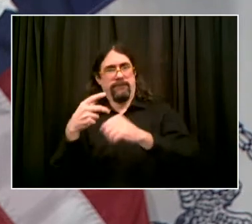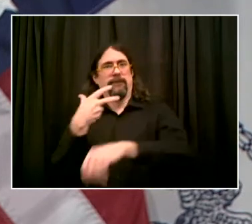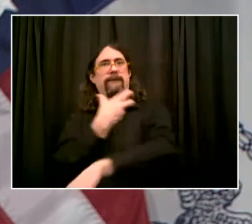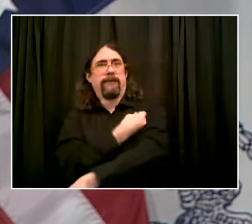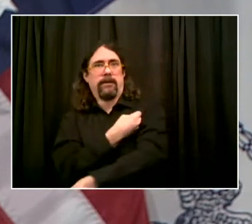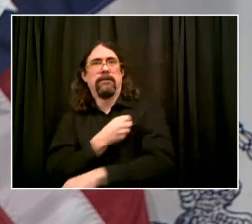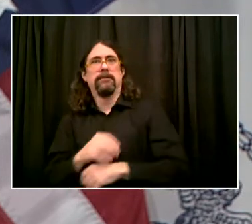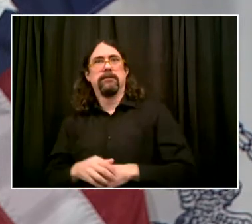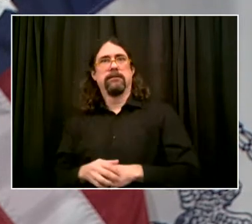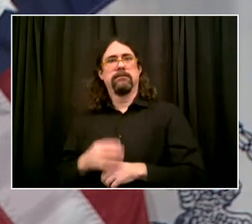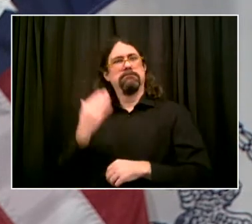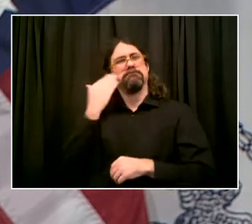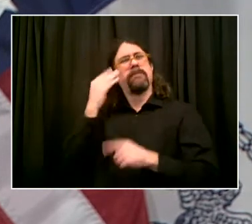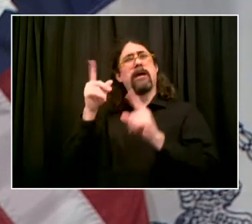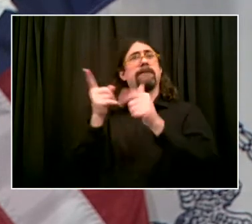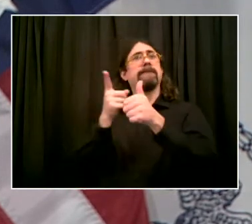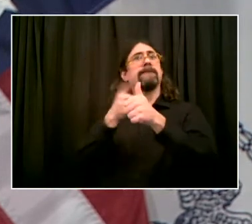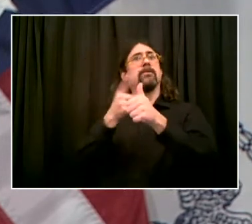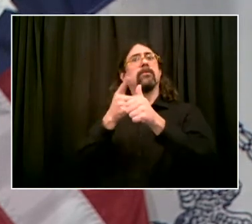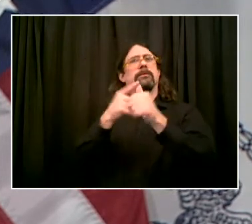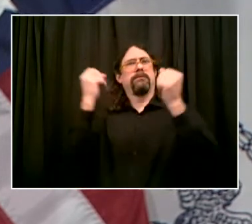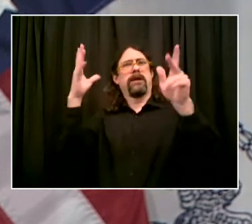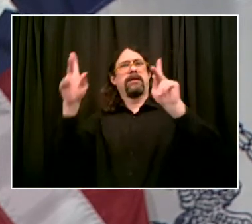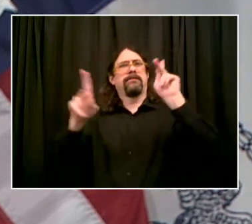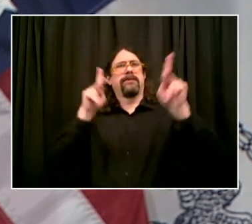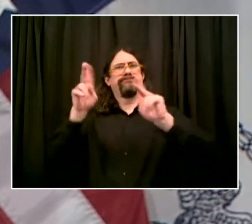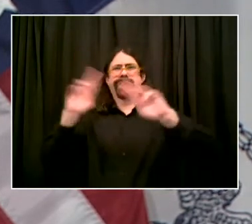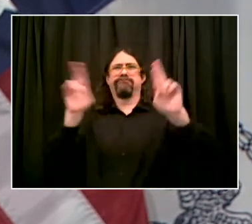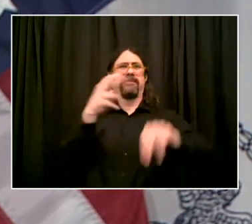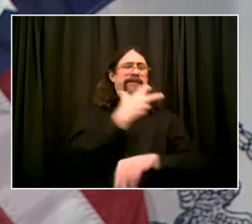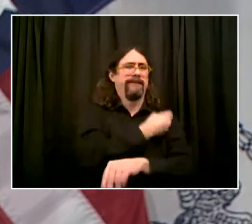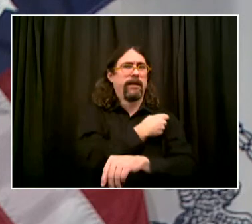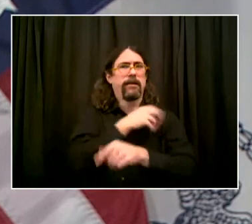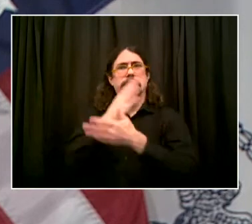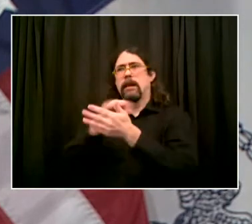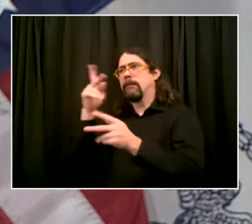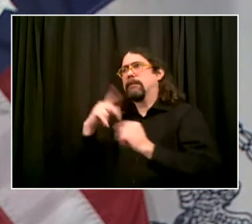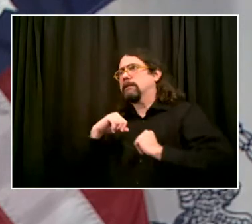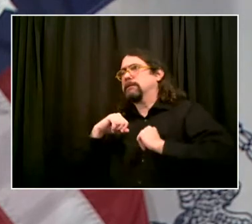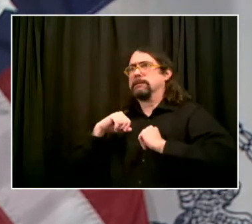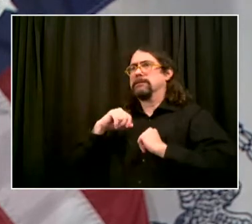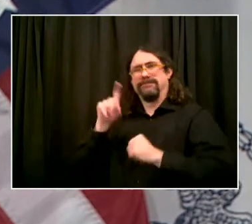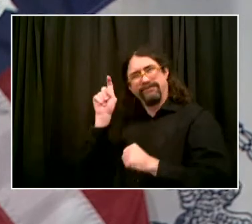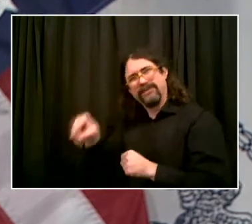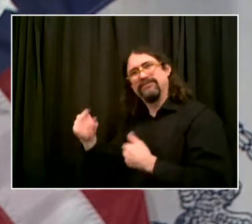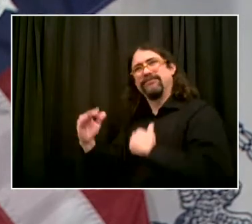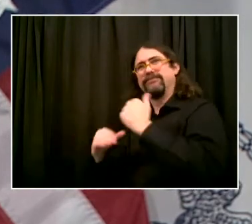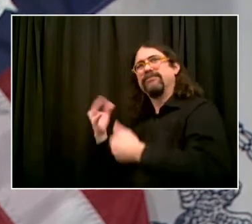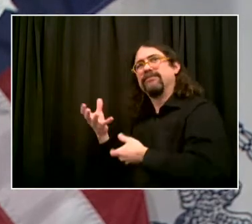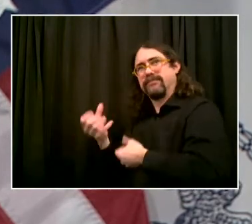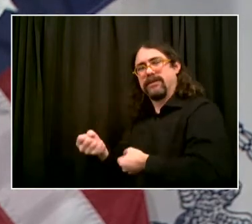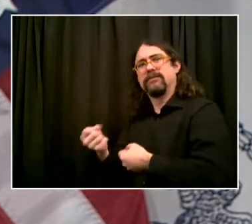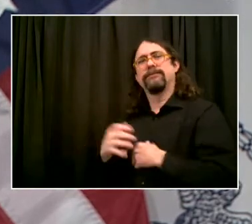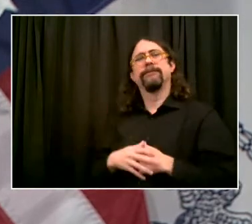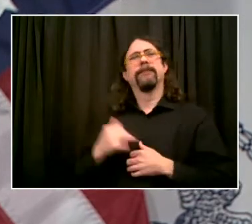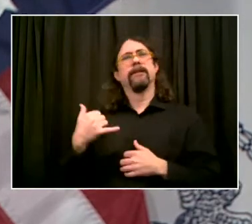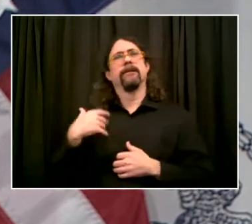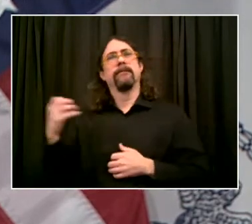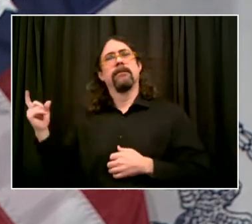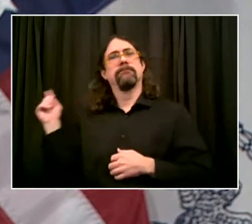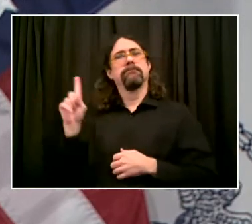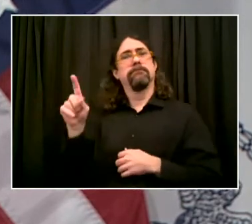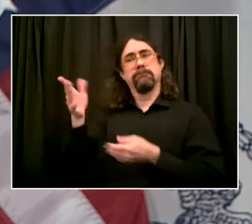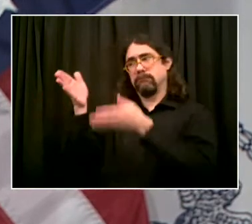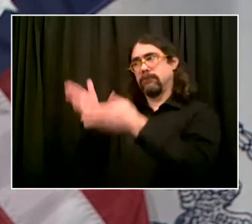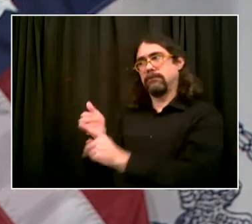director of our task force on racial inclusion and equity also serves as executive vice president for community engagement